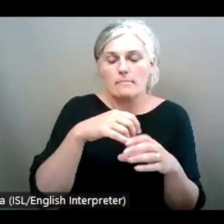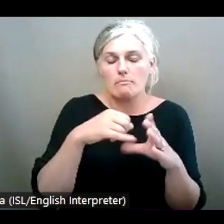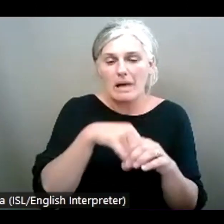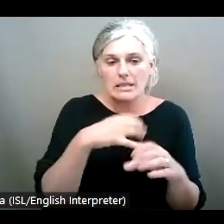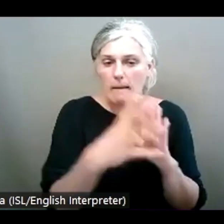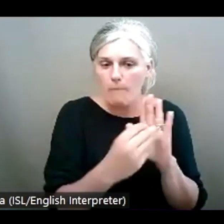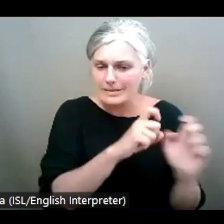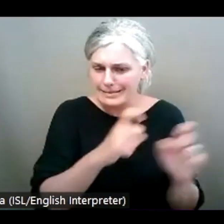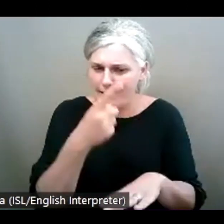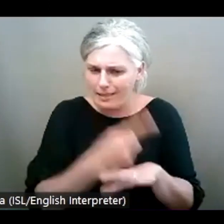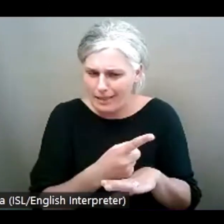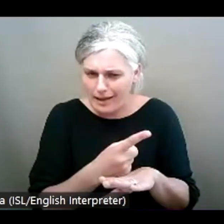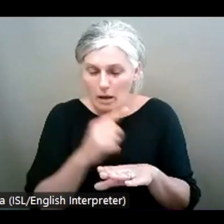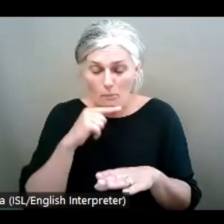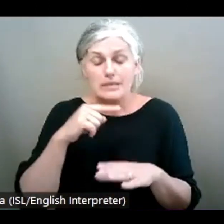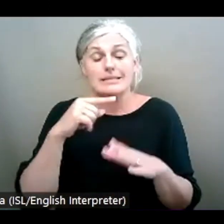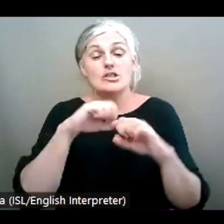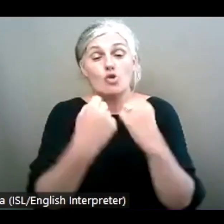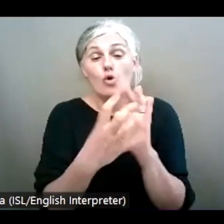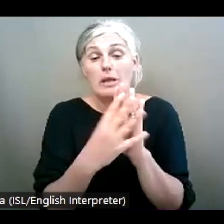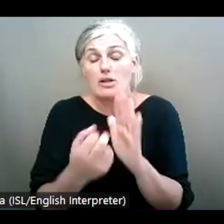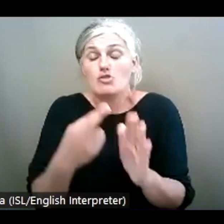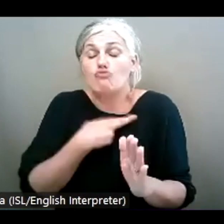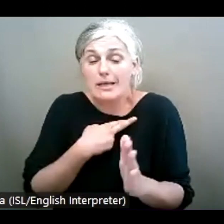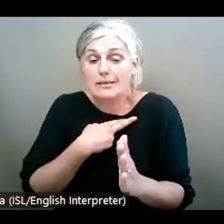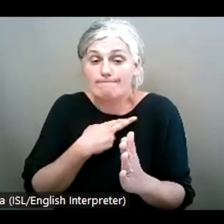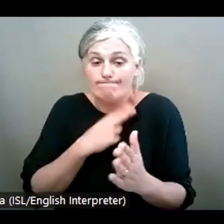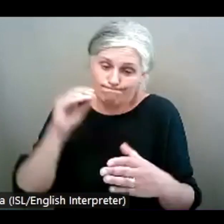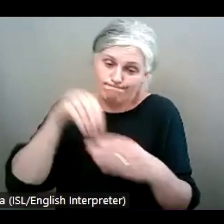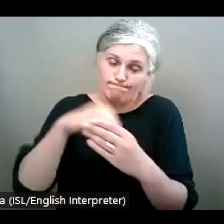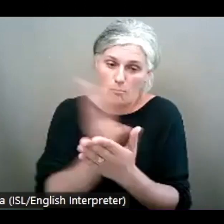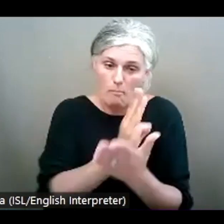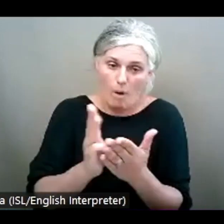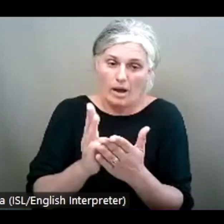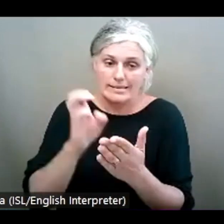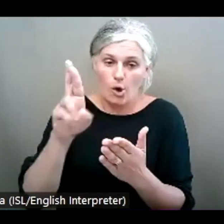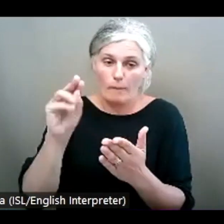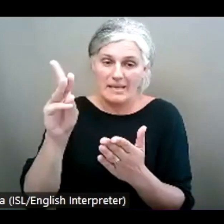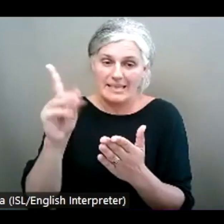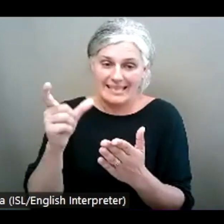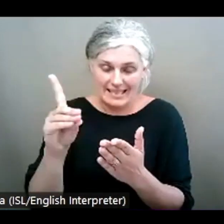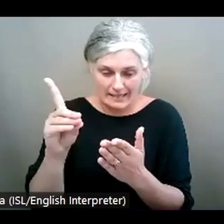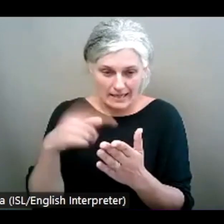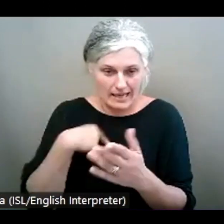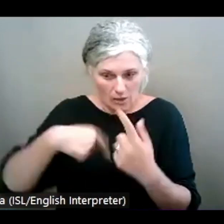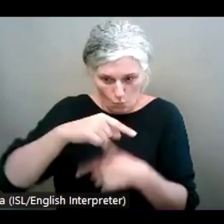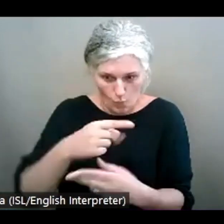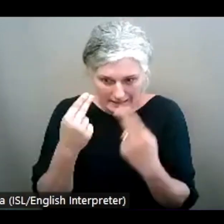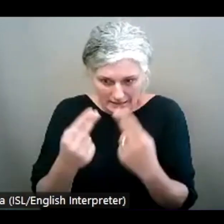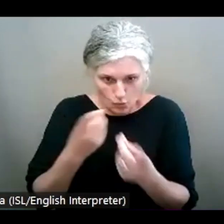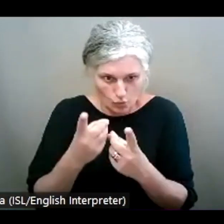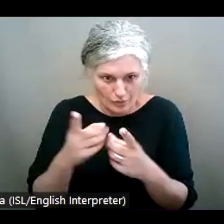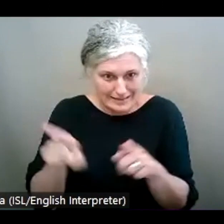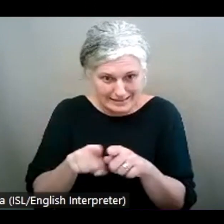the real application of the UNCRPD, which is through the work of ILMI, that's what we're doing, disabled people, it means that you